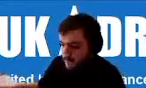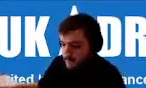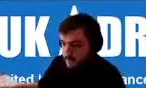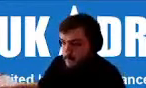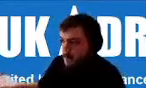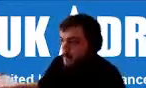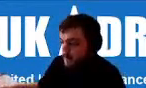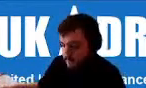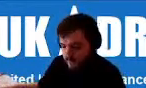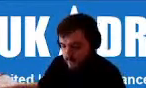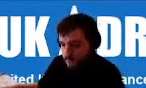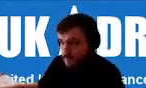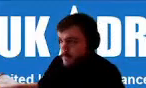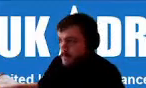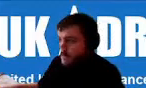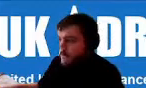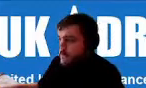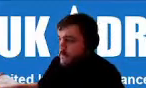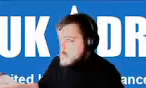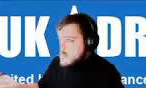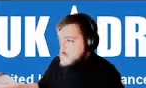now.